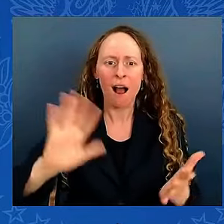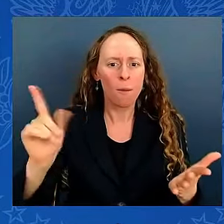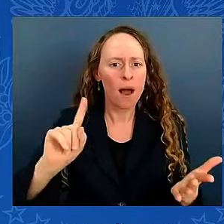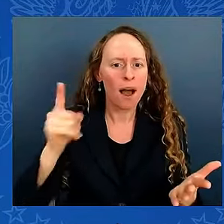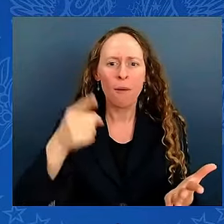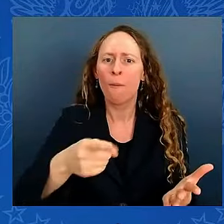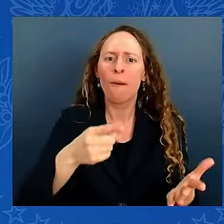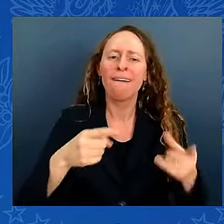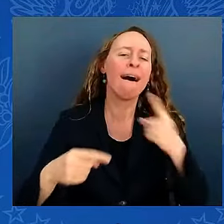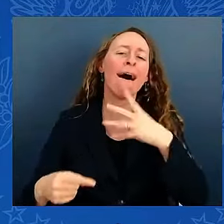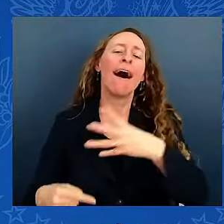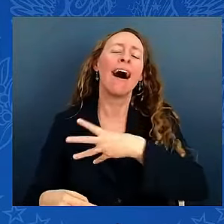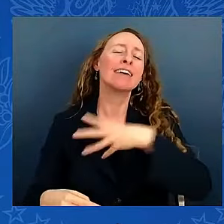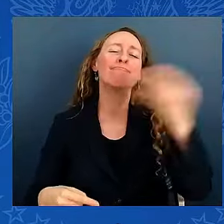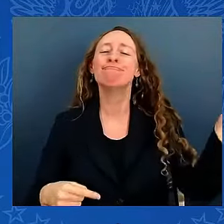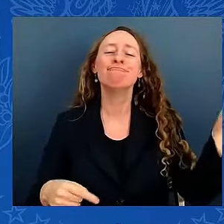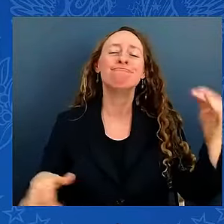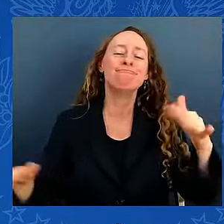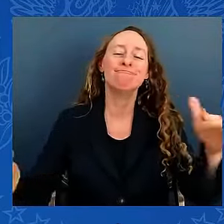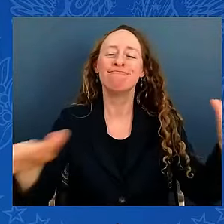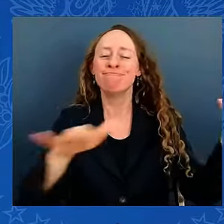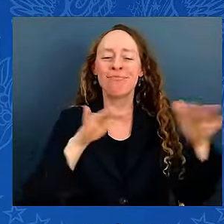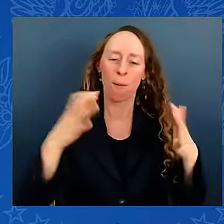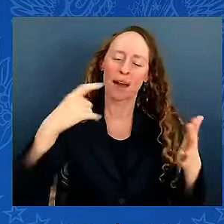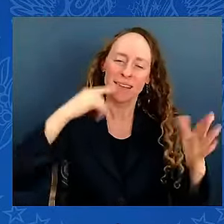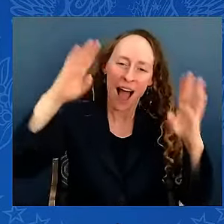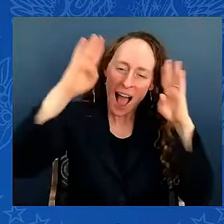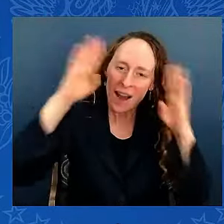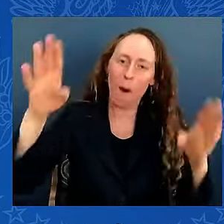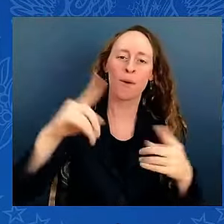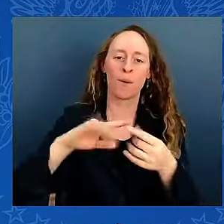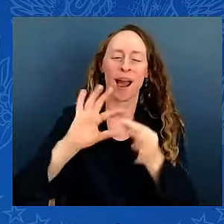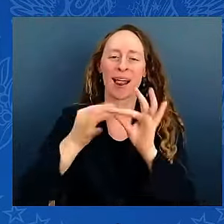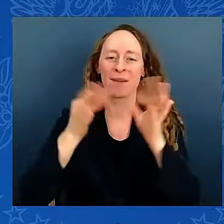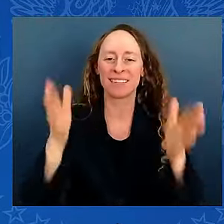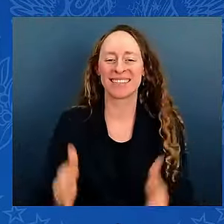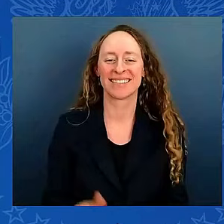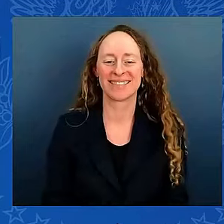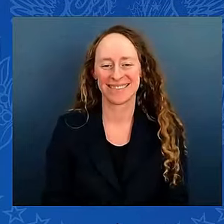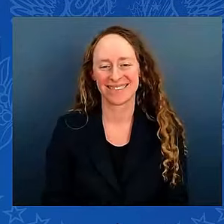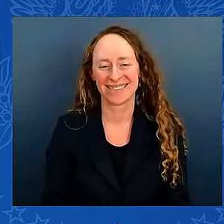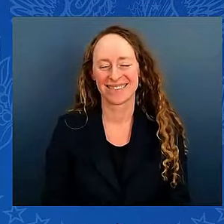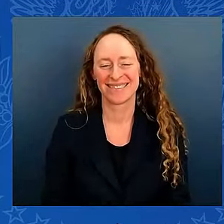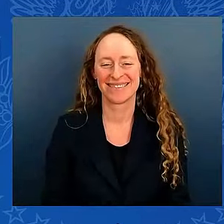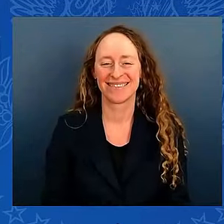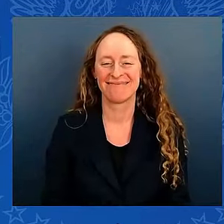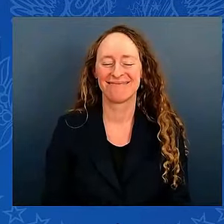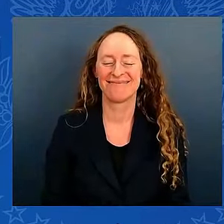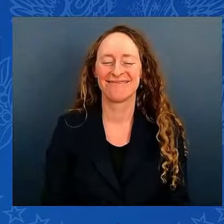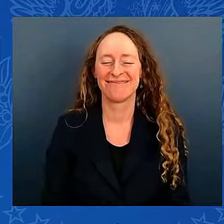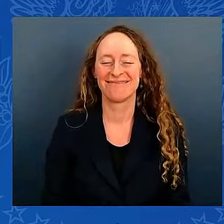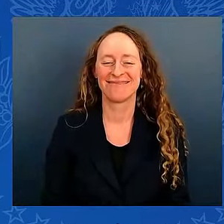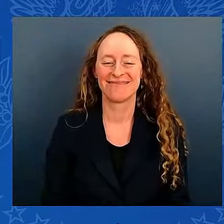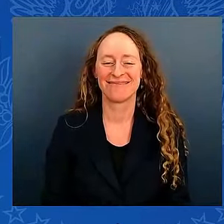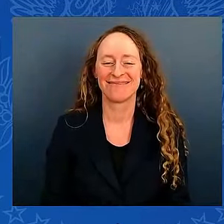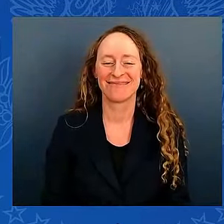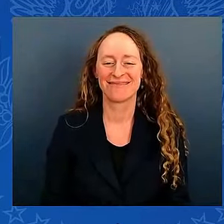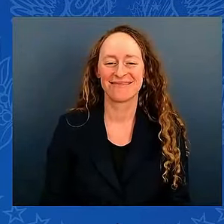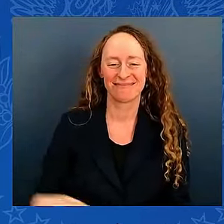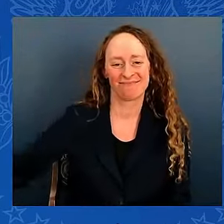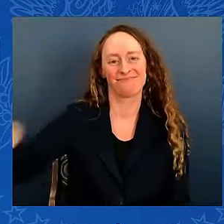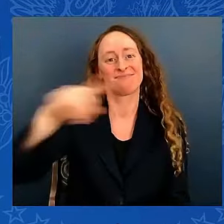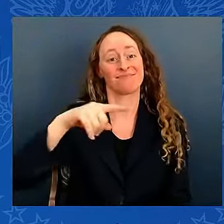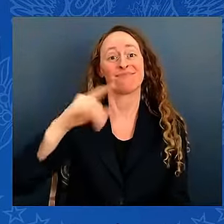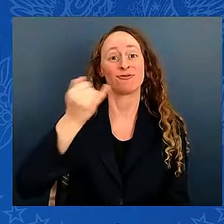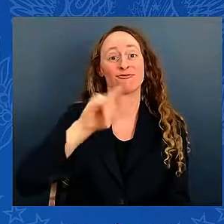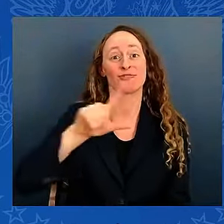Olympians. Now, as you know, she led the U.S. delegation to Paris. All she did when she came back home, I